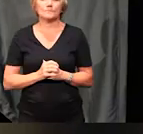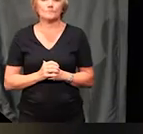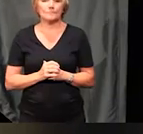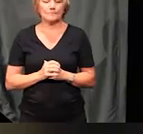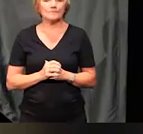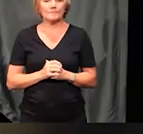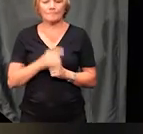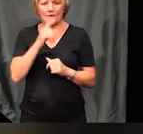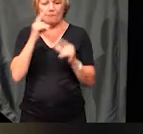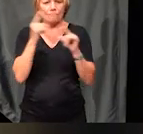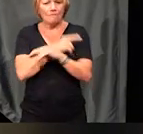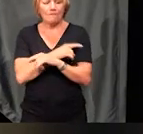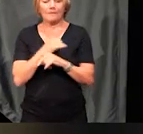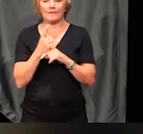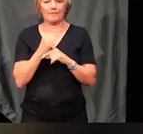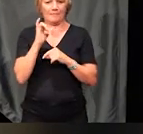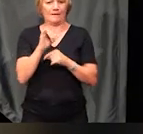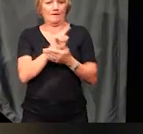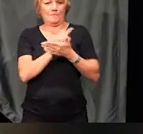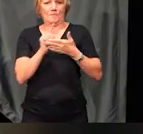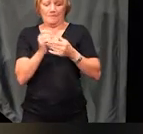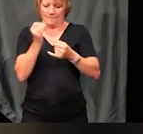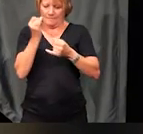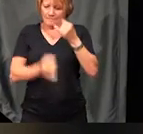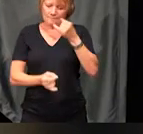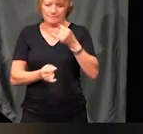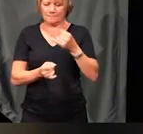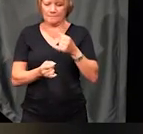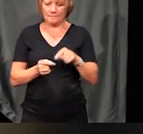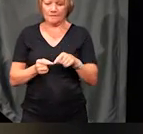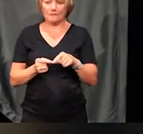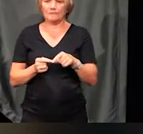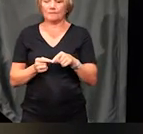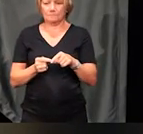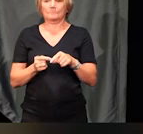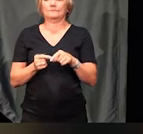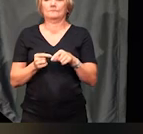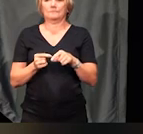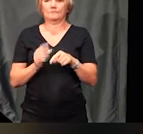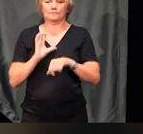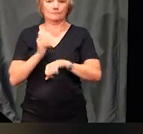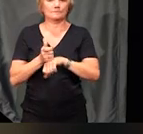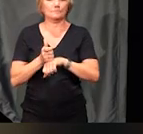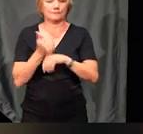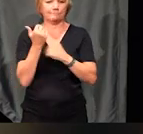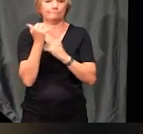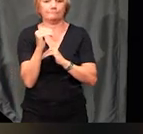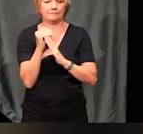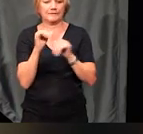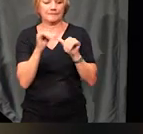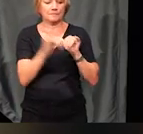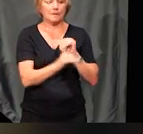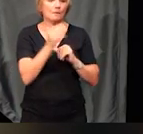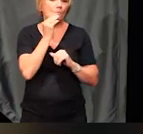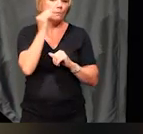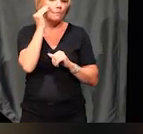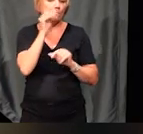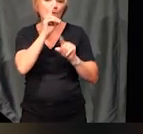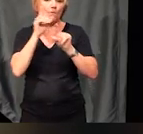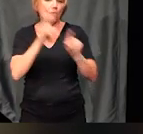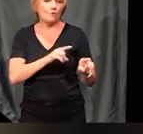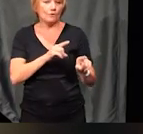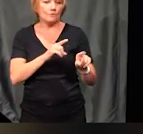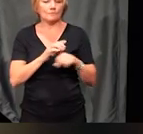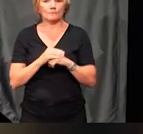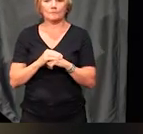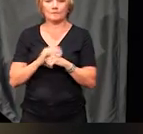Ironically, at the end of that same week, we were imposed with a stay-at-home order. The leadership of